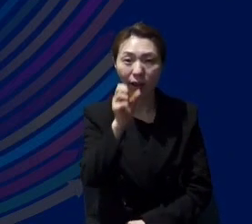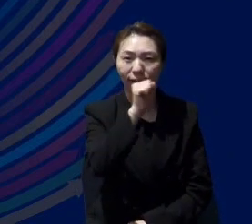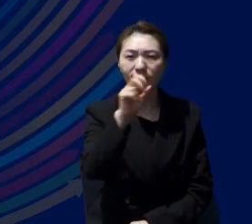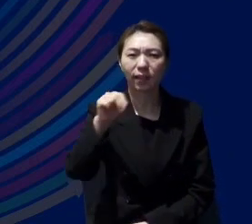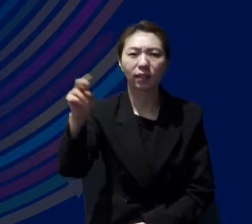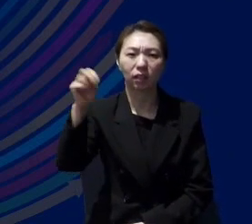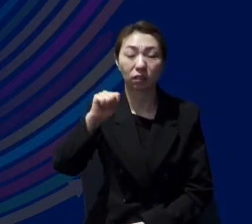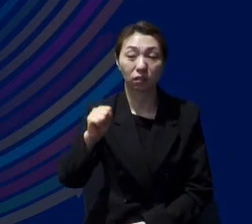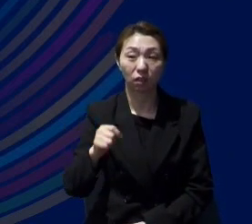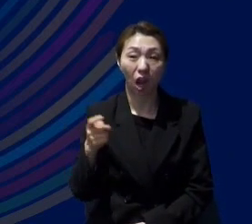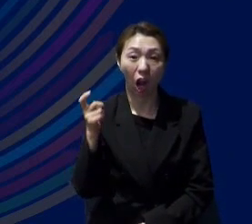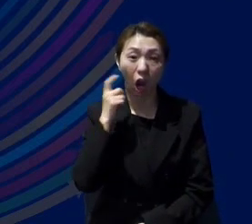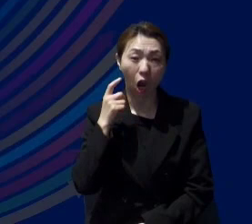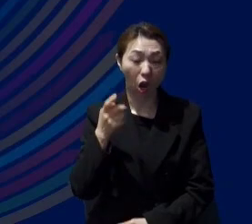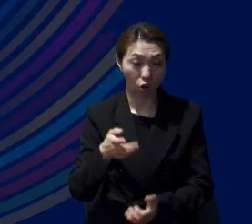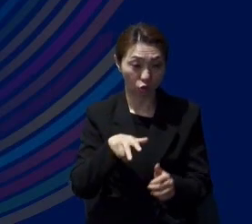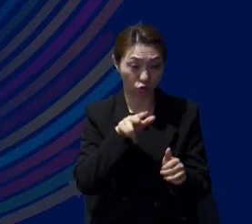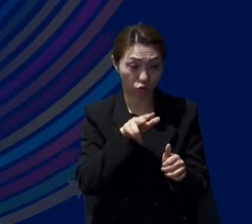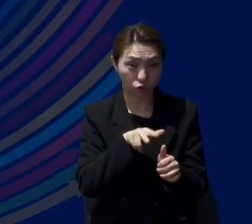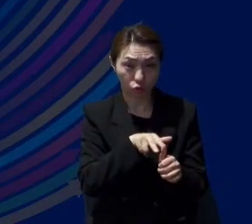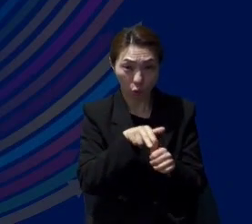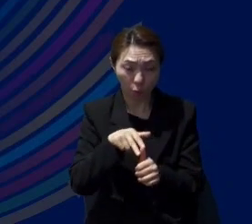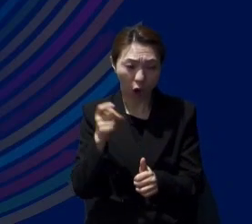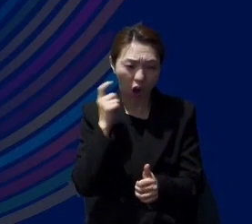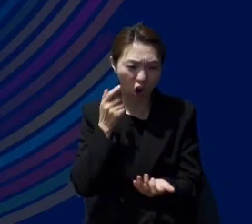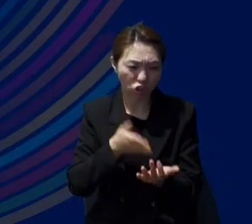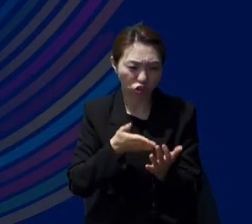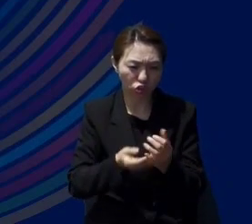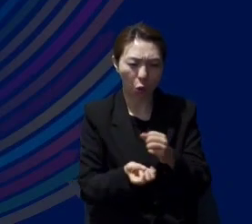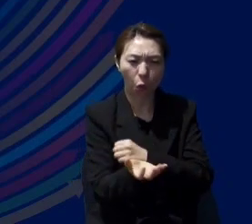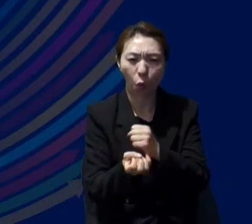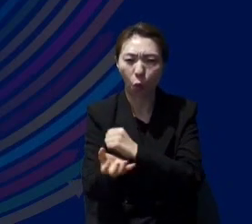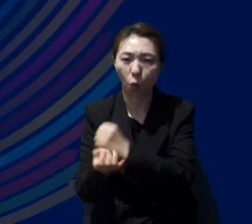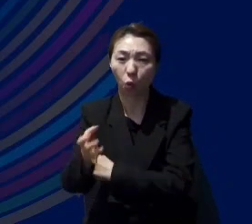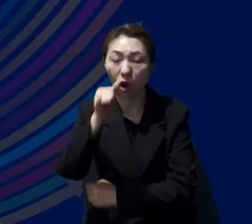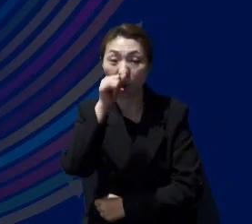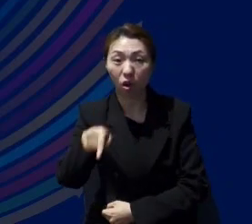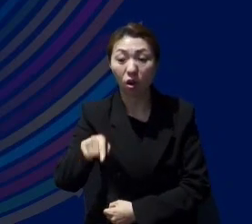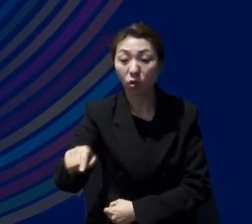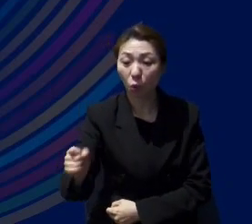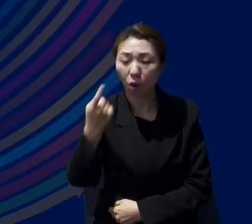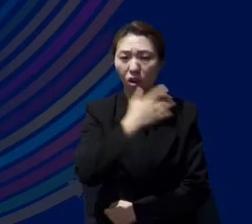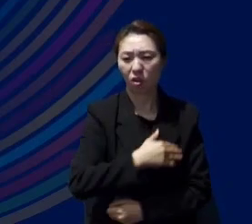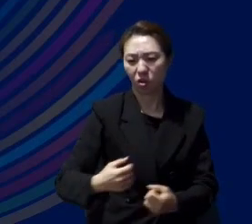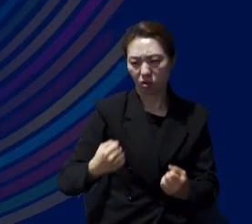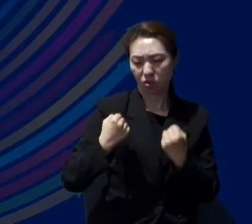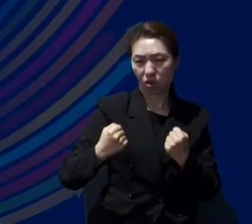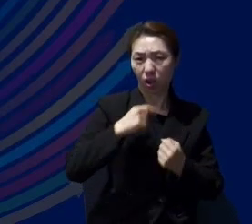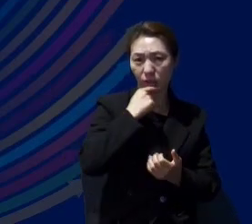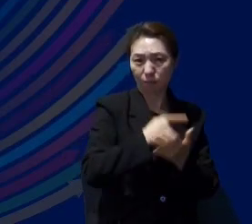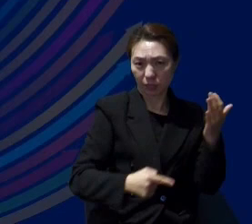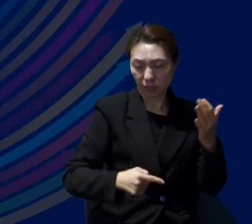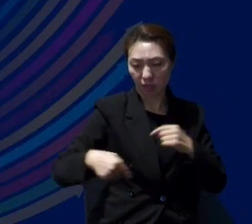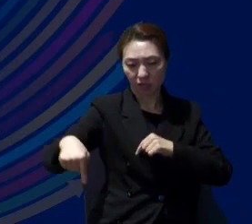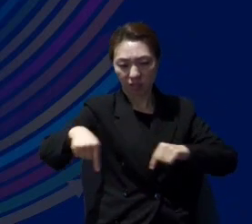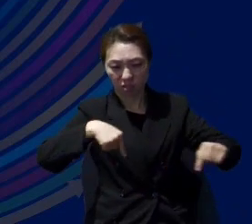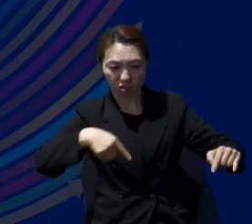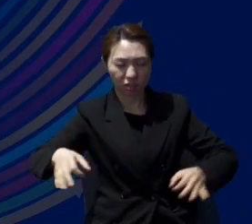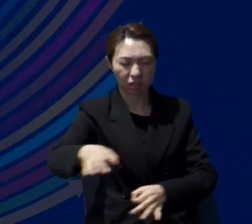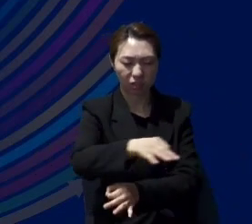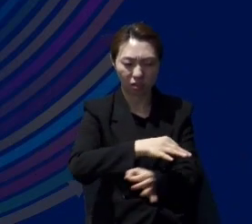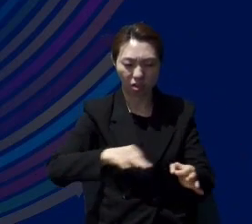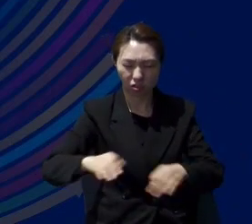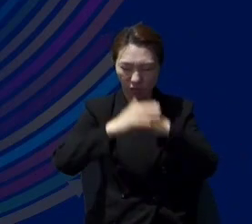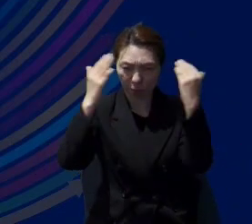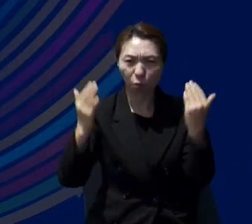things, not just in terms of health, but also other things as well, economy, politics, and so forth. Now, extreme weather events